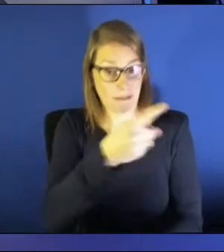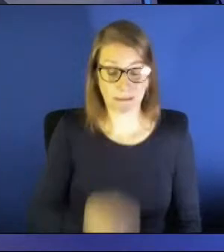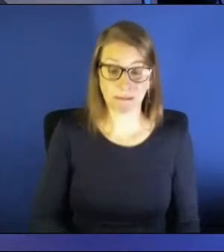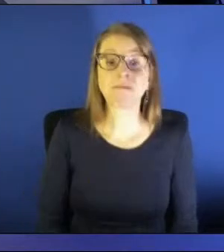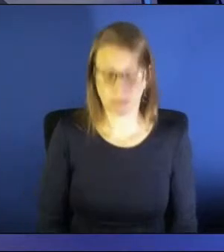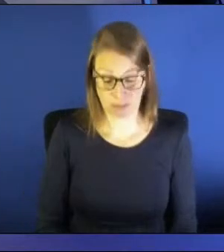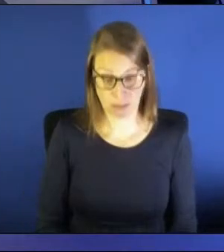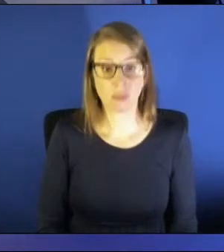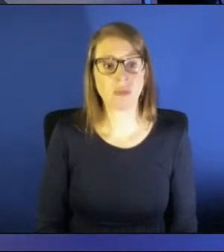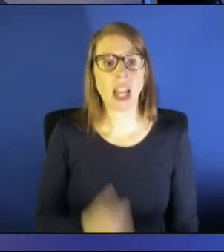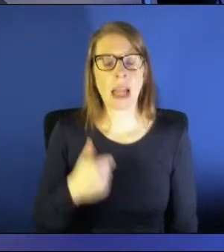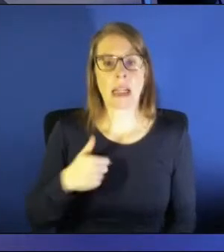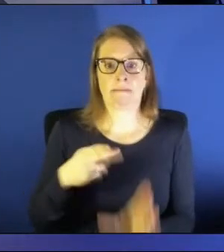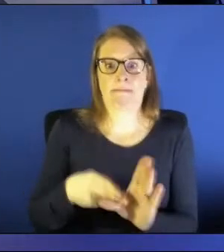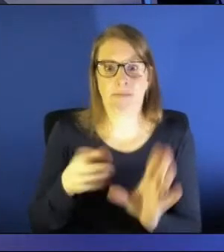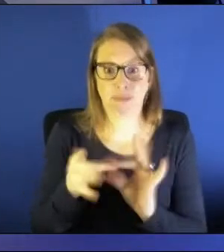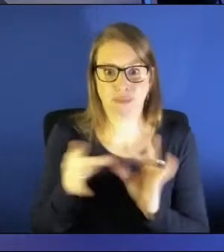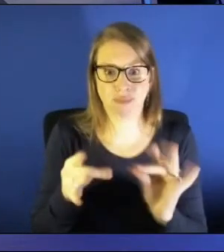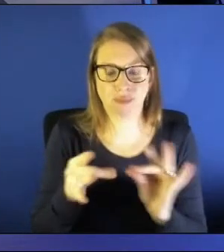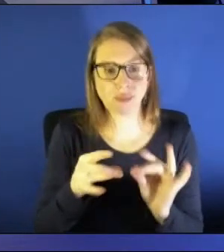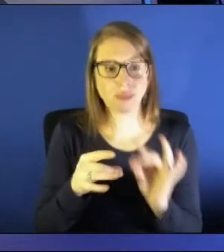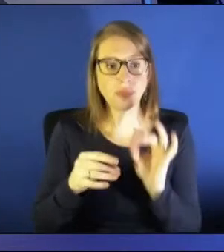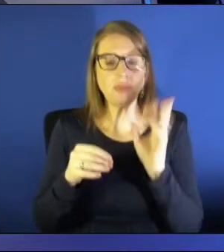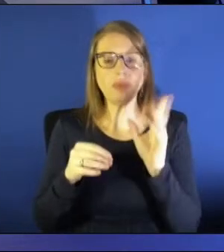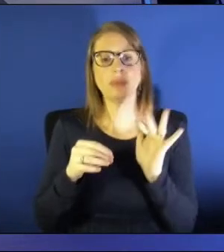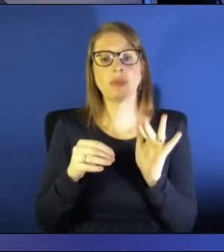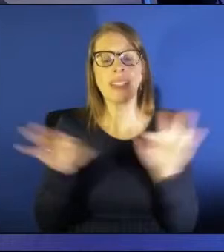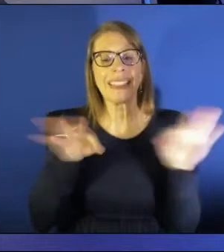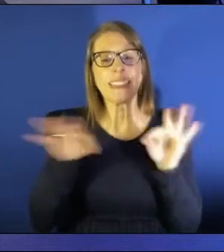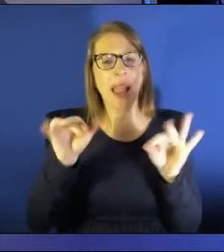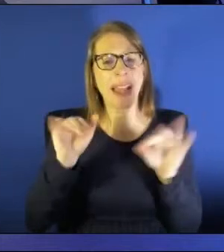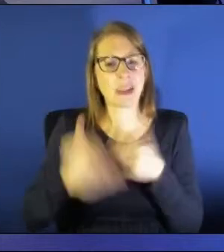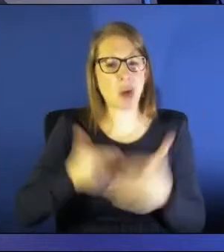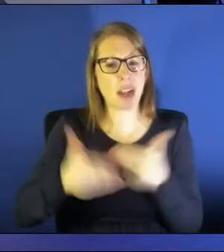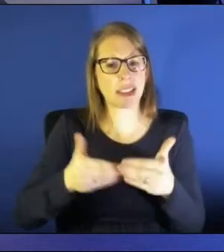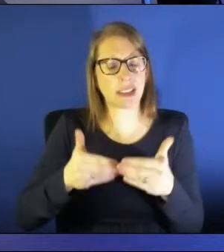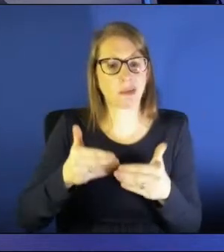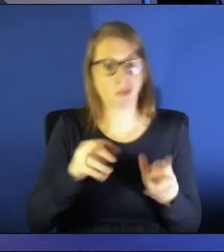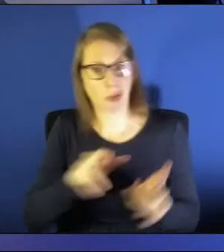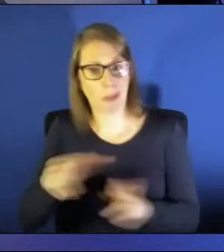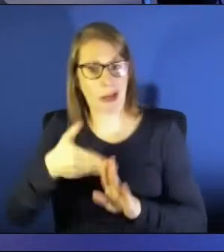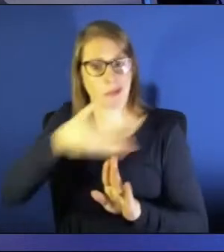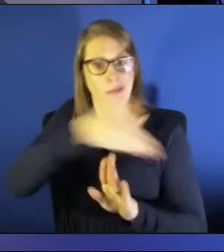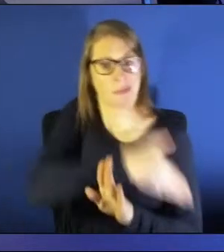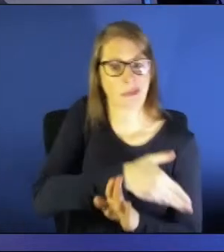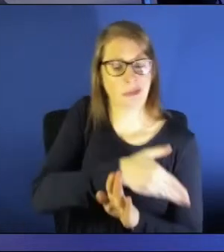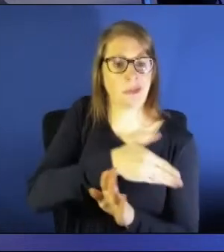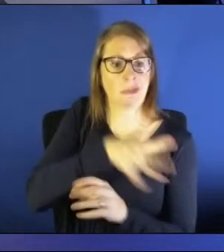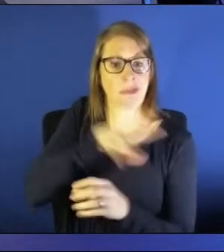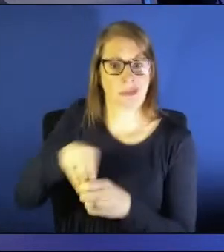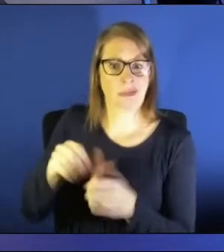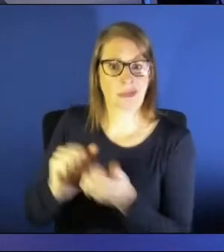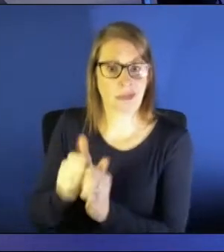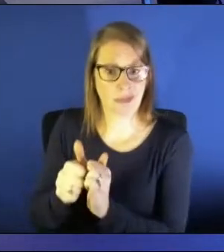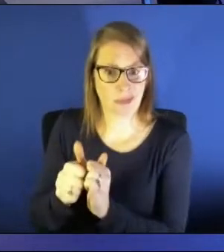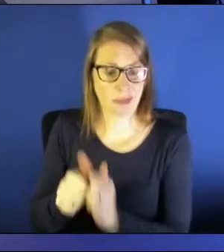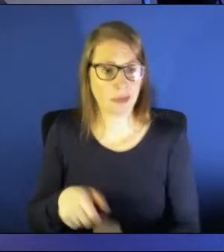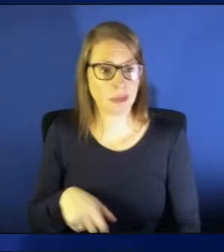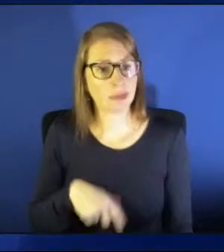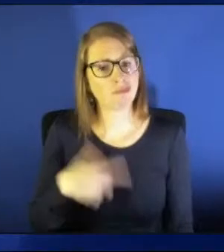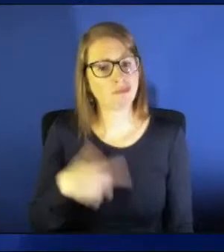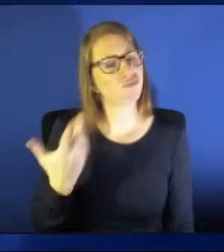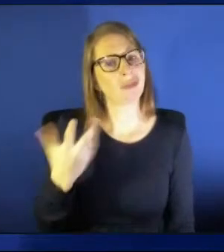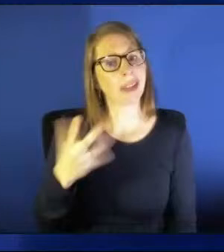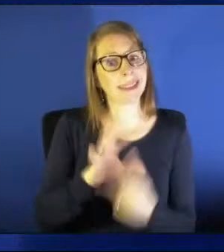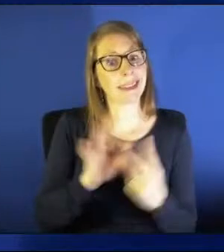jump in on that. Tell us a little bit about what that process is like preparing for the Boston Marathon and just what it's like to be selected.